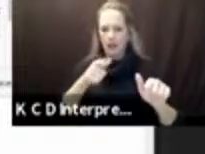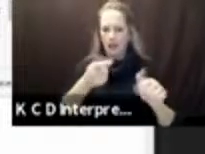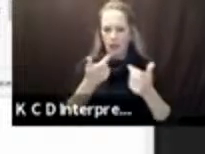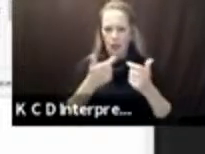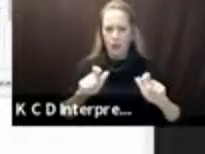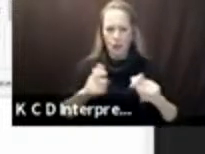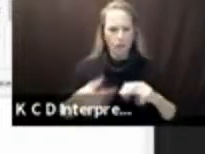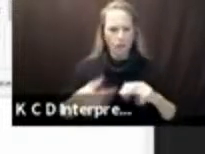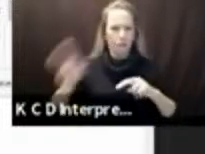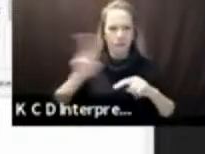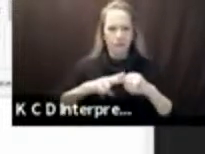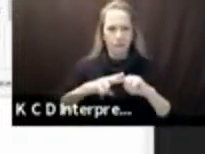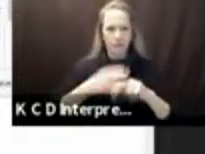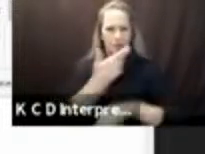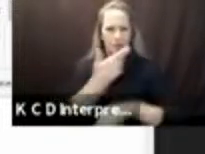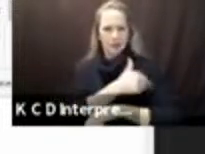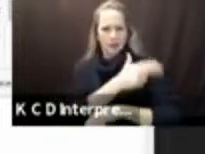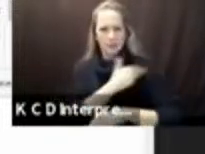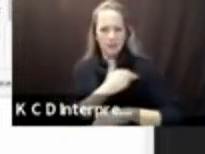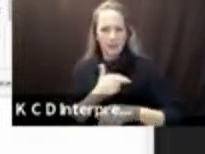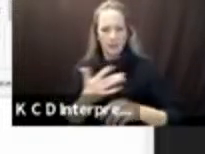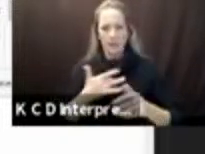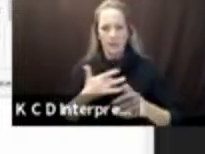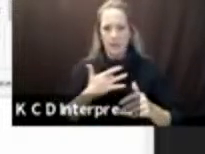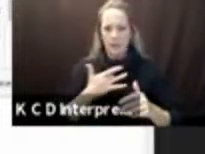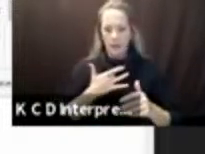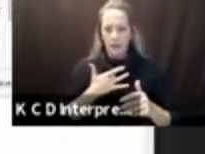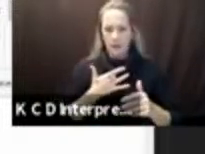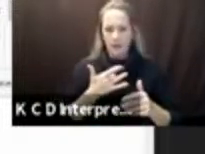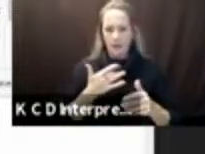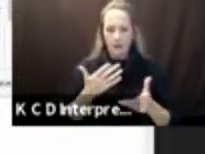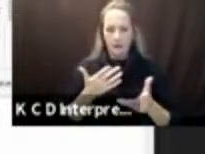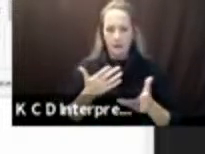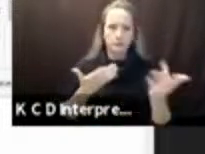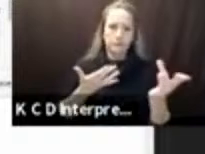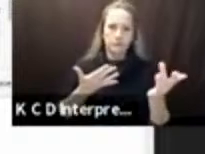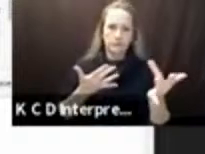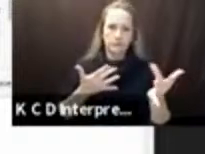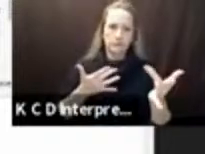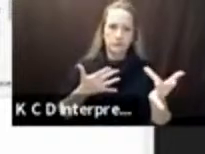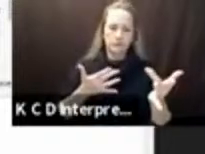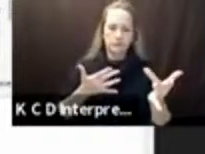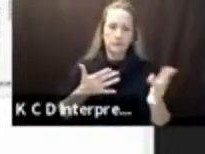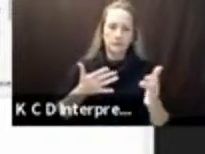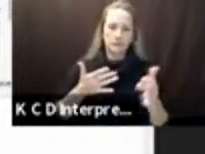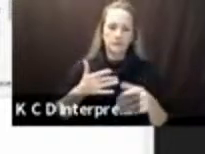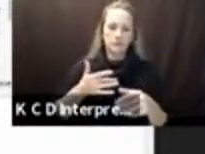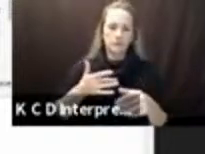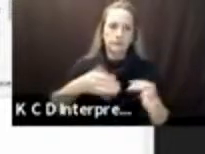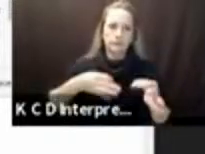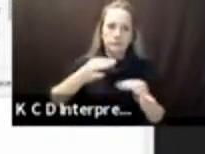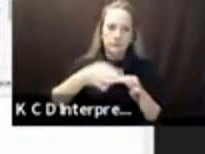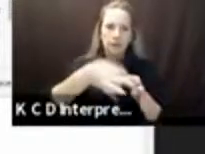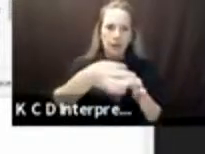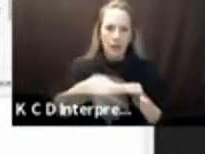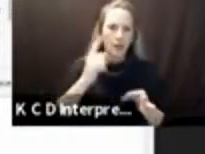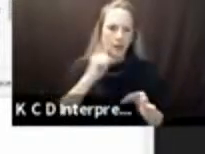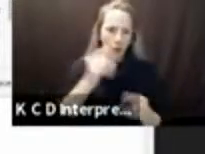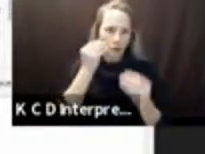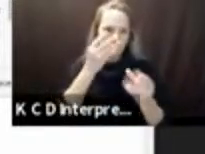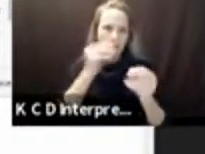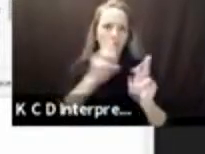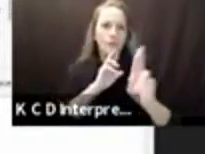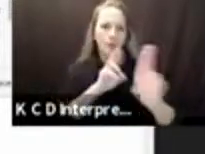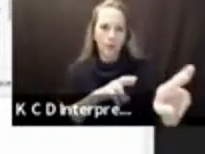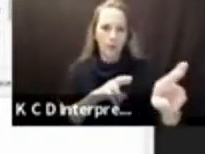new hospitalizations, and that doesn't really necessarily correlate with what we're seeing on the census side. So I think we just